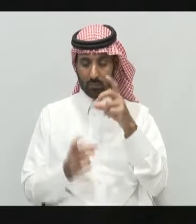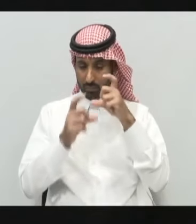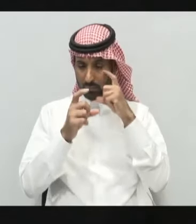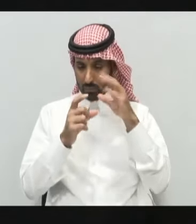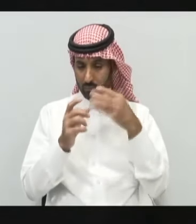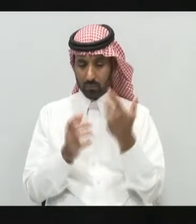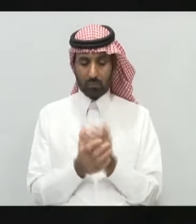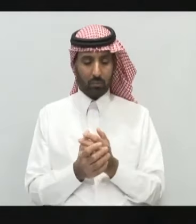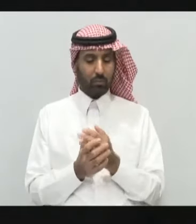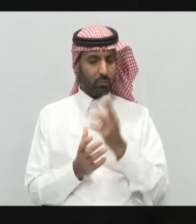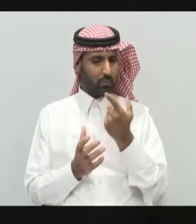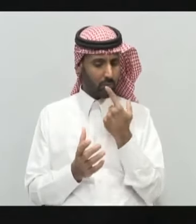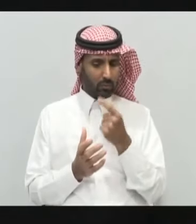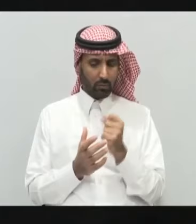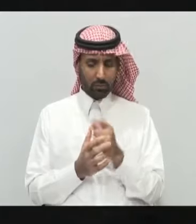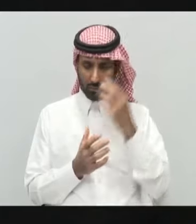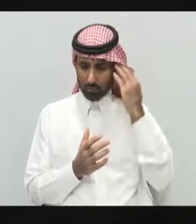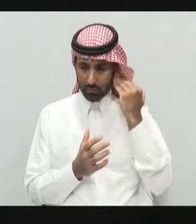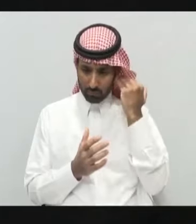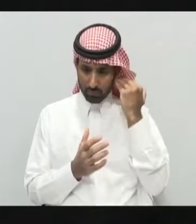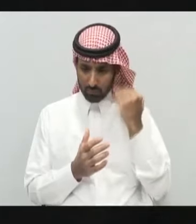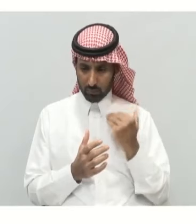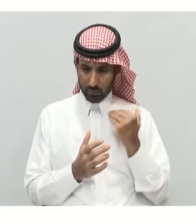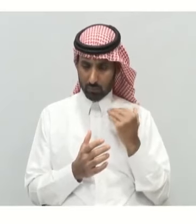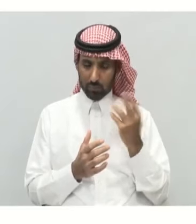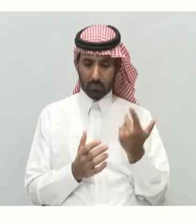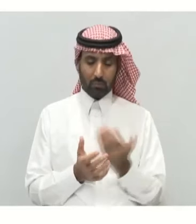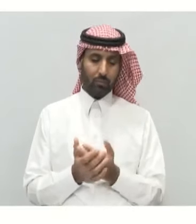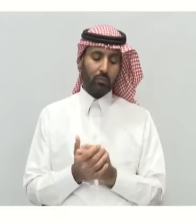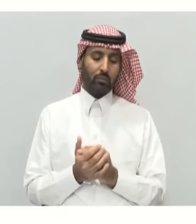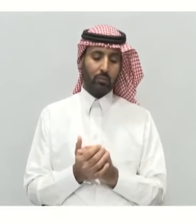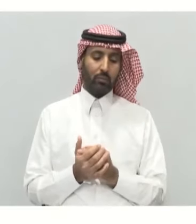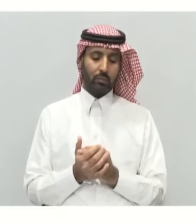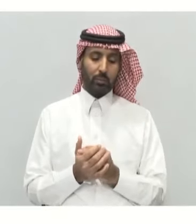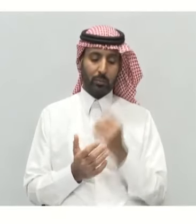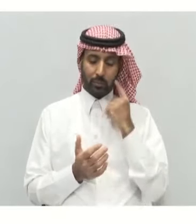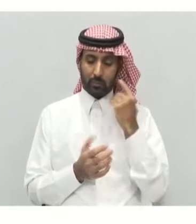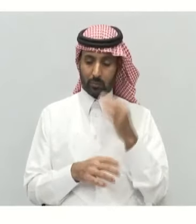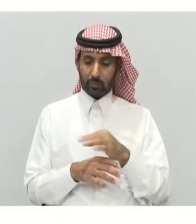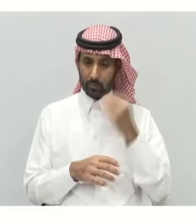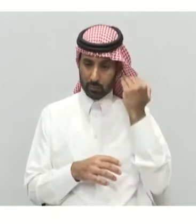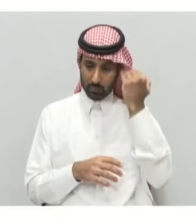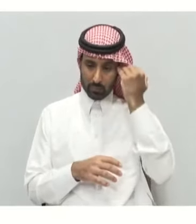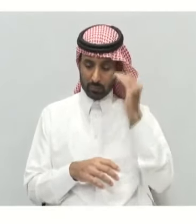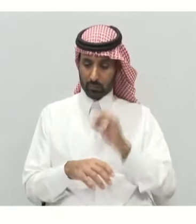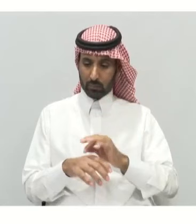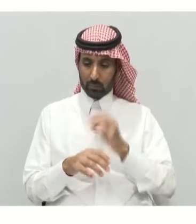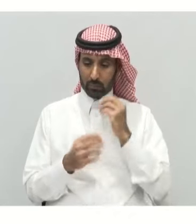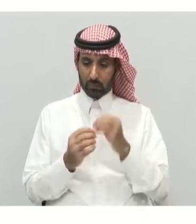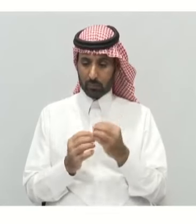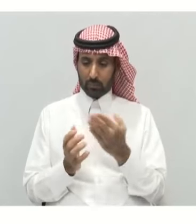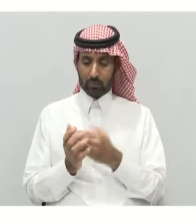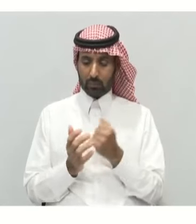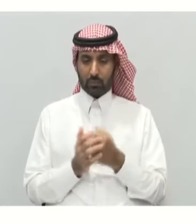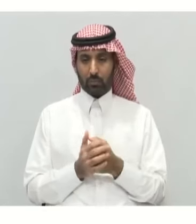Mr. Morris. What kind of hair does he have? So Ahmed said that he has short brown